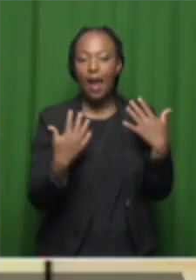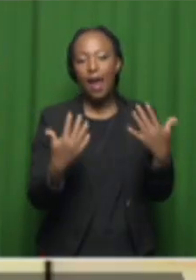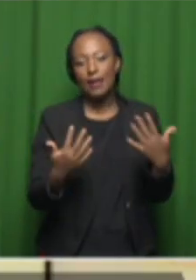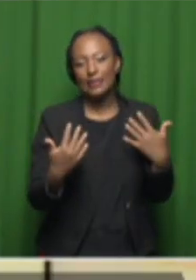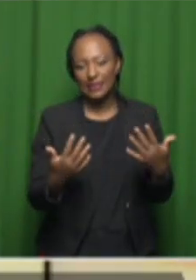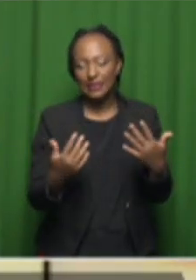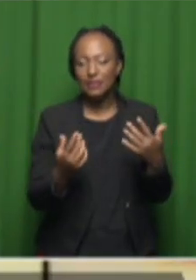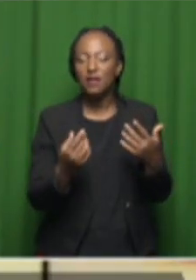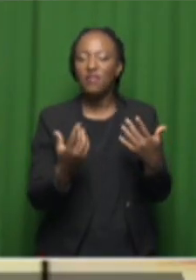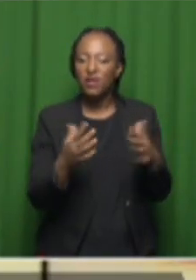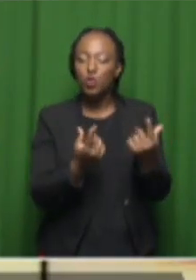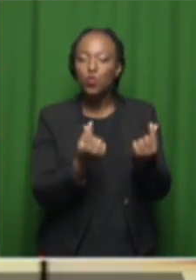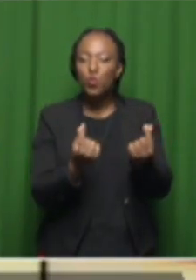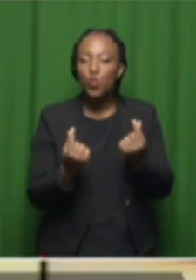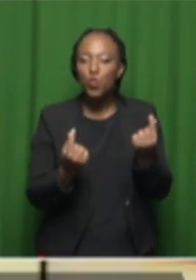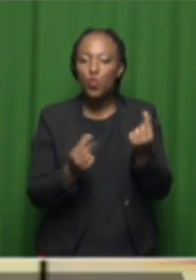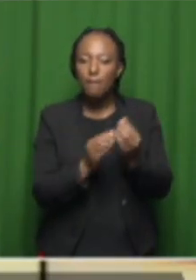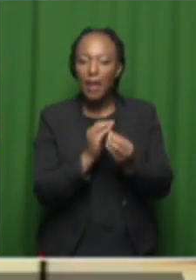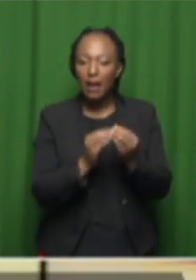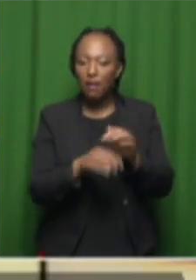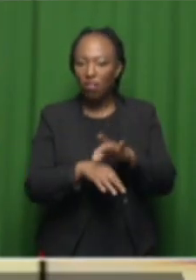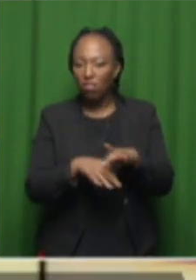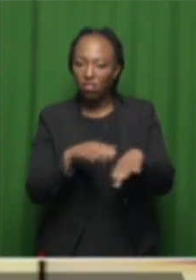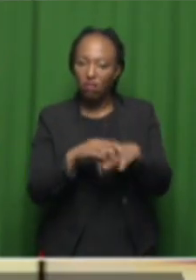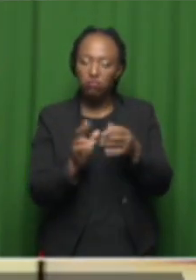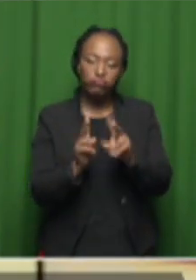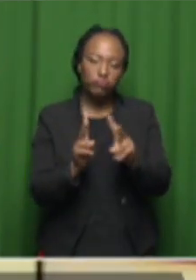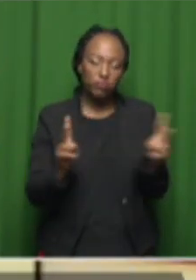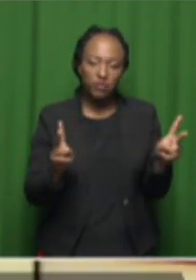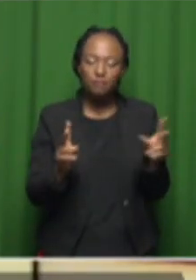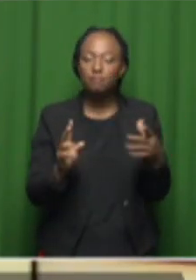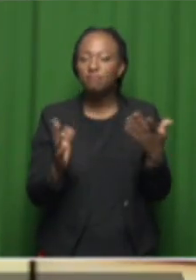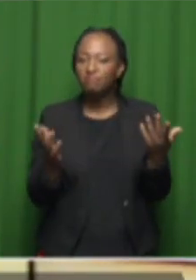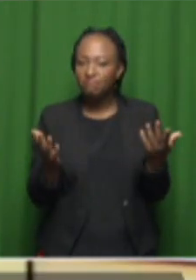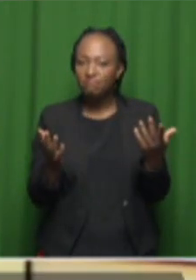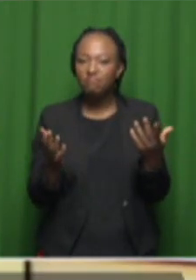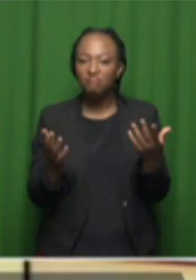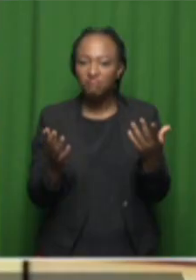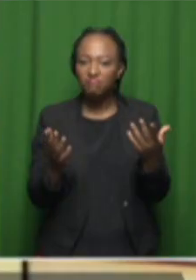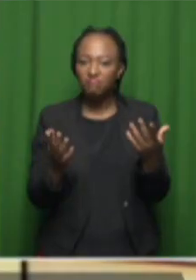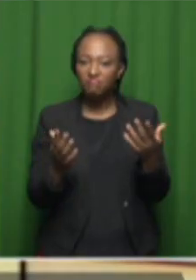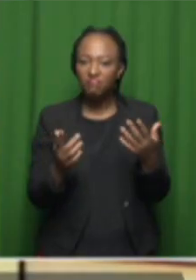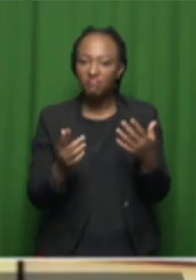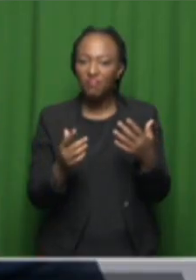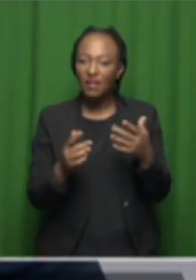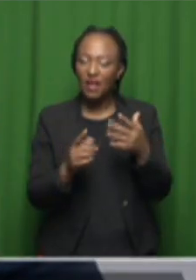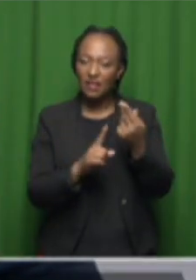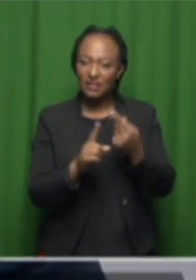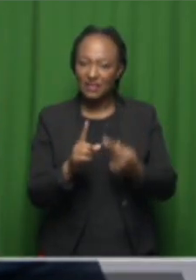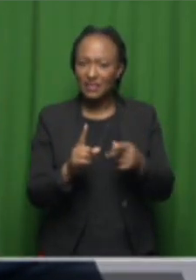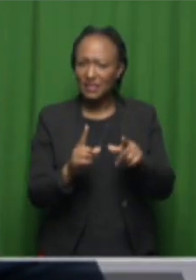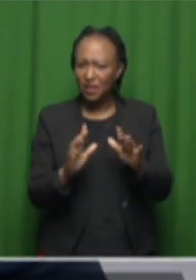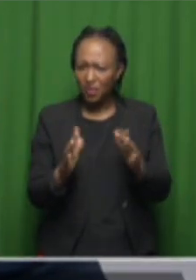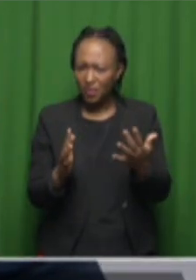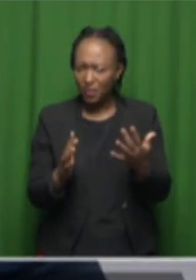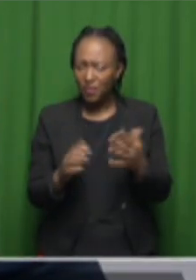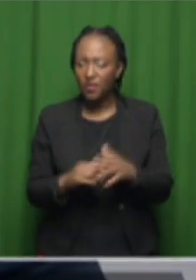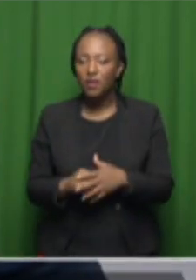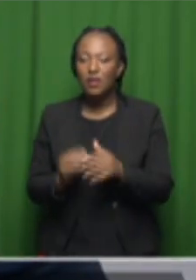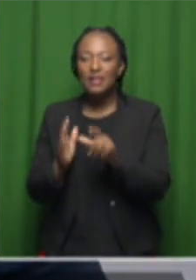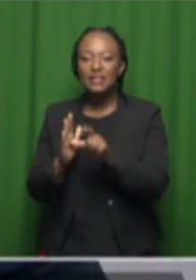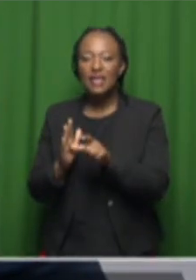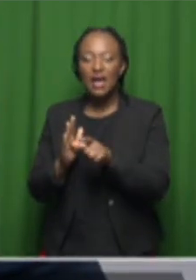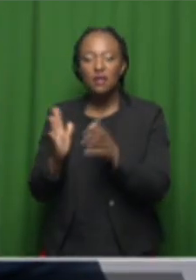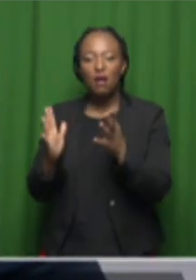offered, perhaps even just along the value chain for artisans at large. Talk to us about that support. Totally. It is hard for designers on the continent